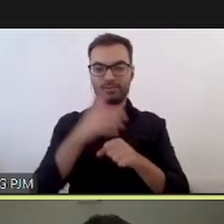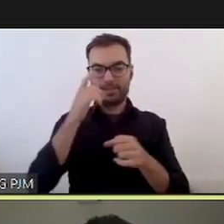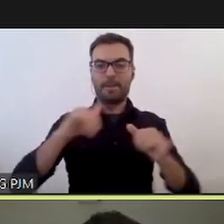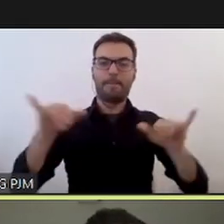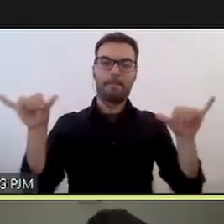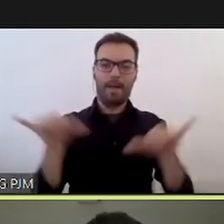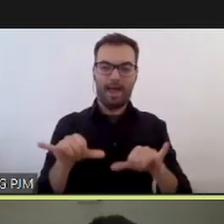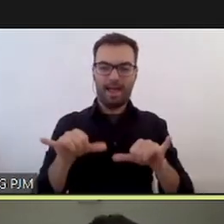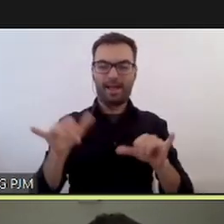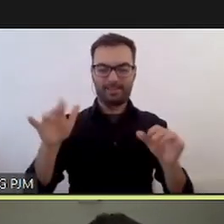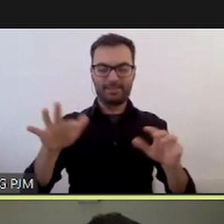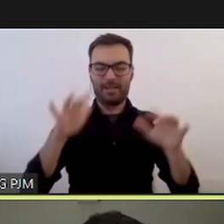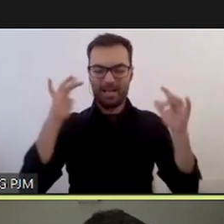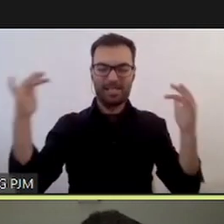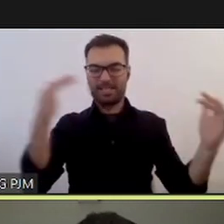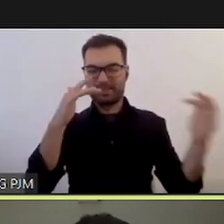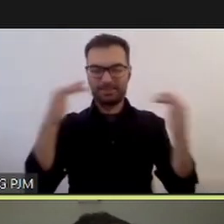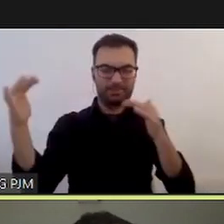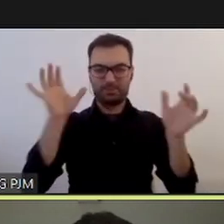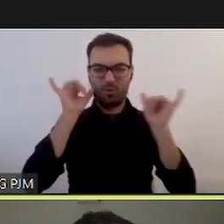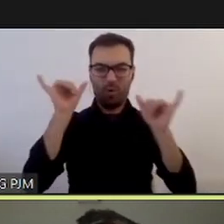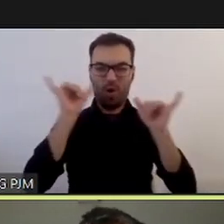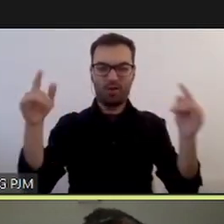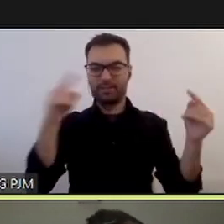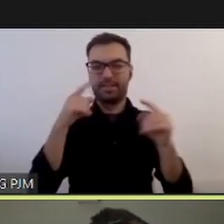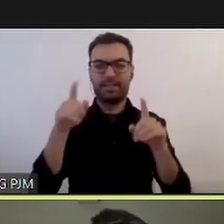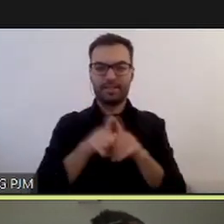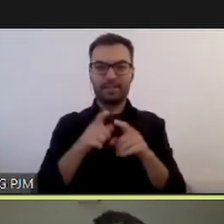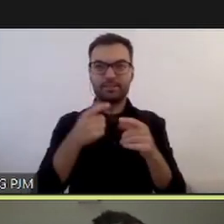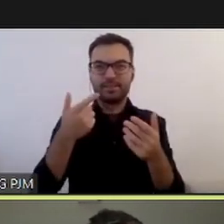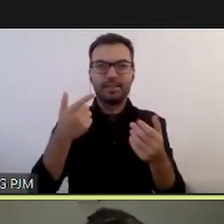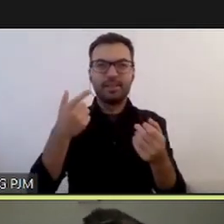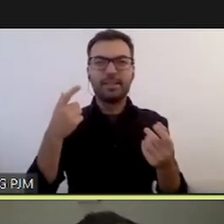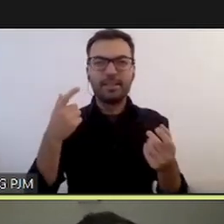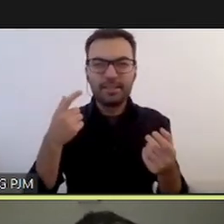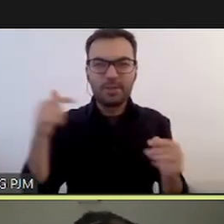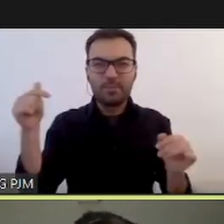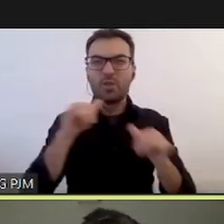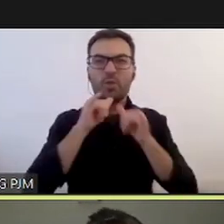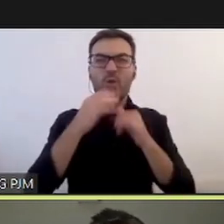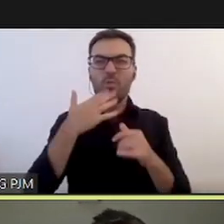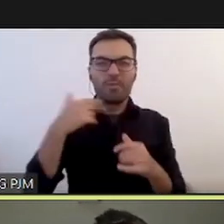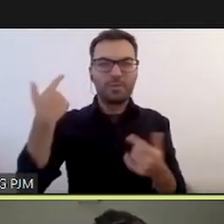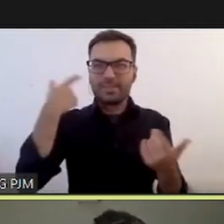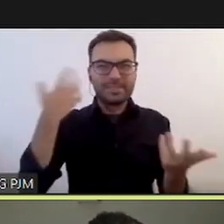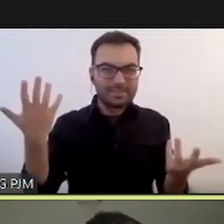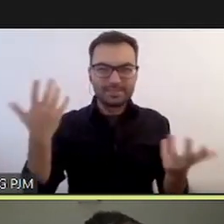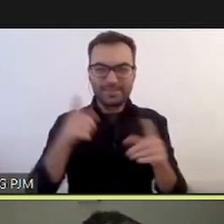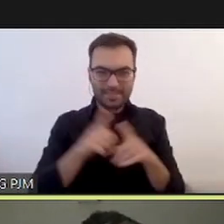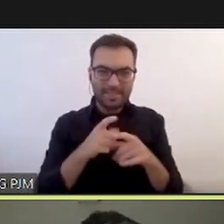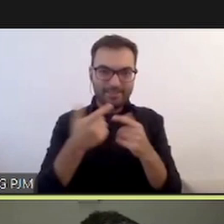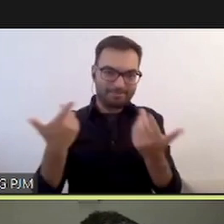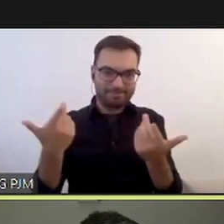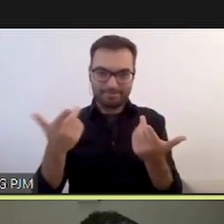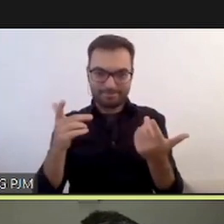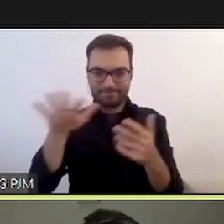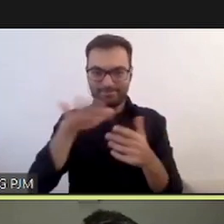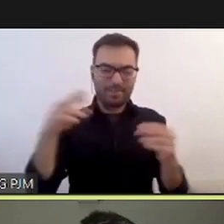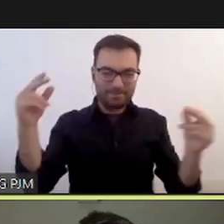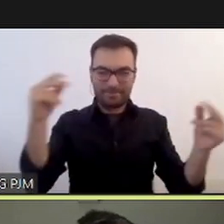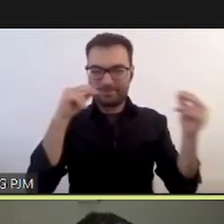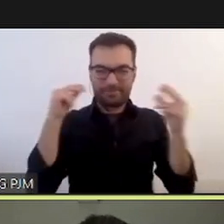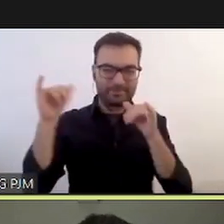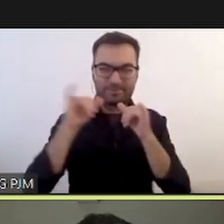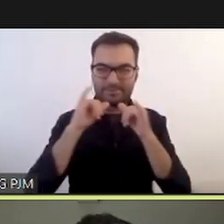very crowded, and perhaps you also speak a little bit more loudly in order to